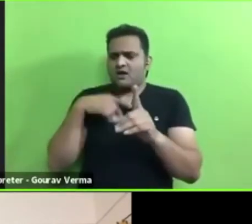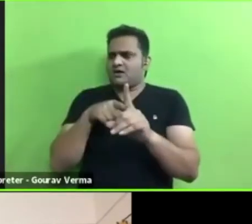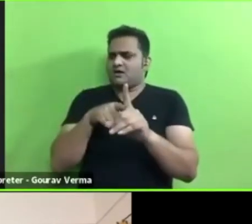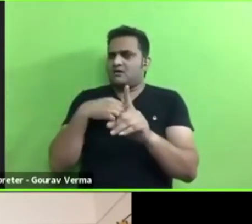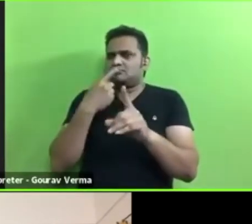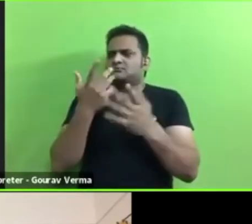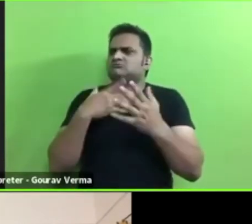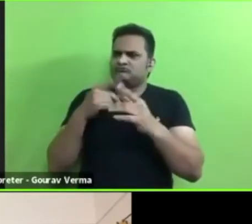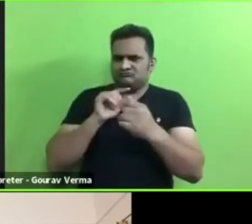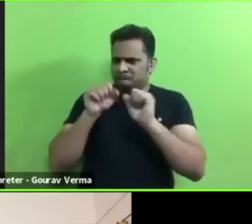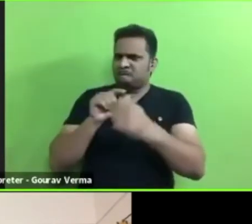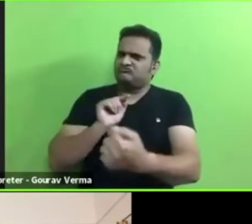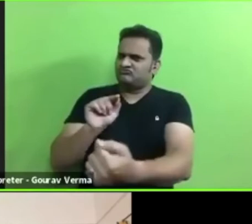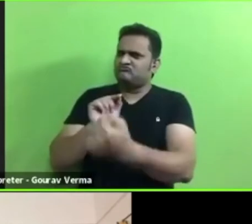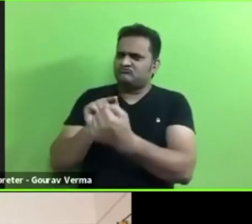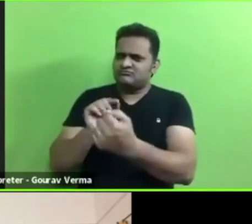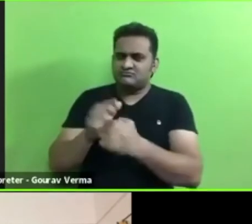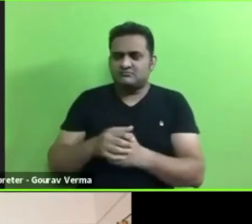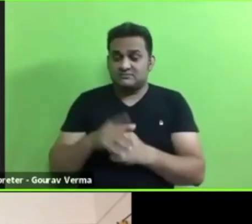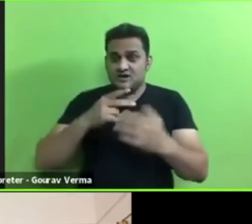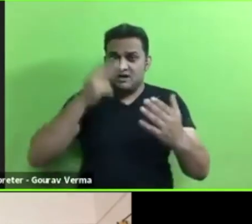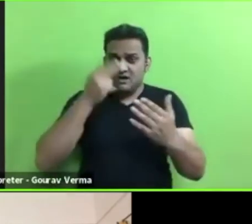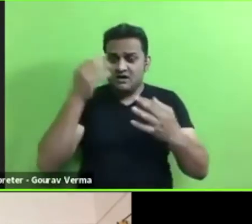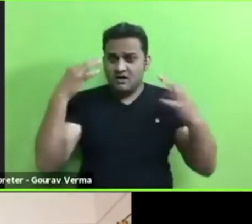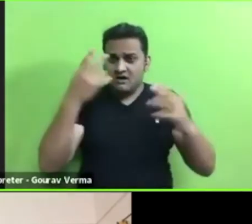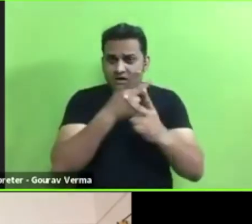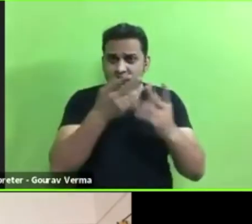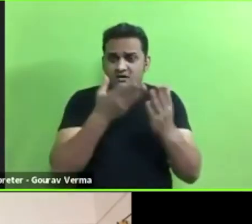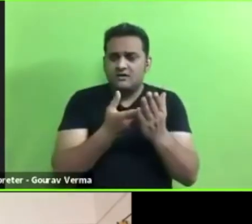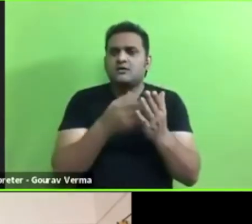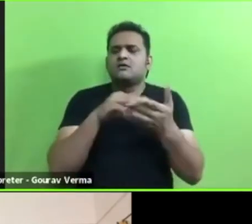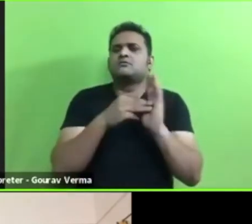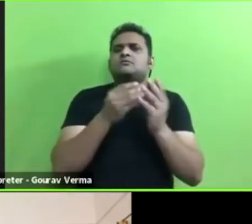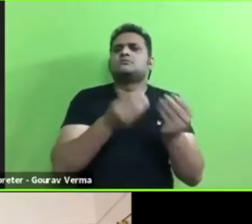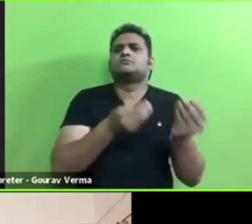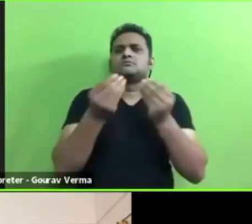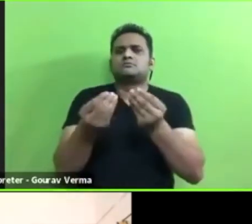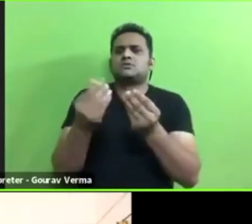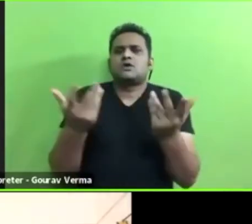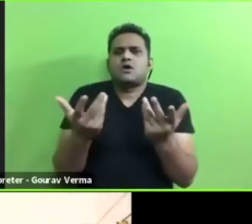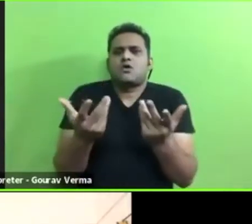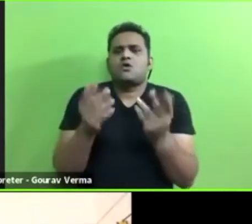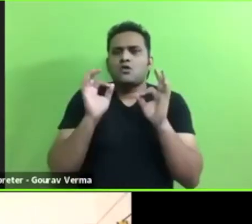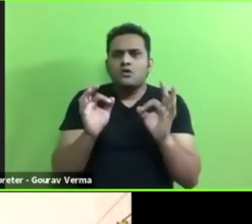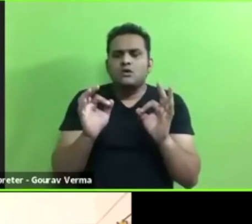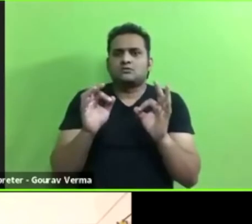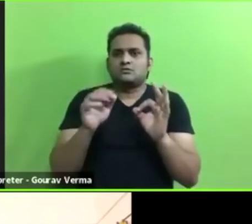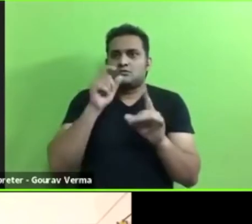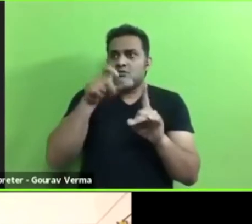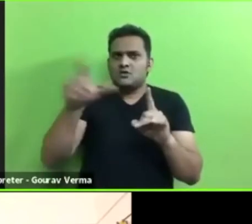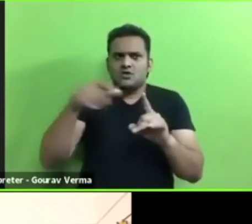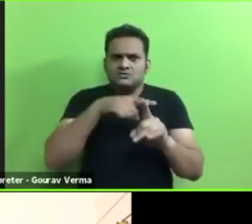argue that the art's potential is to advance in formation of one's